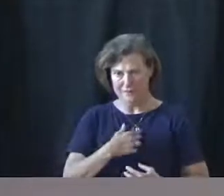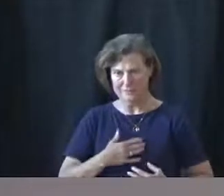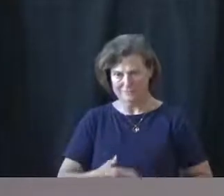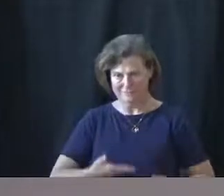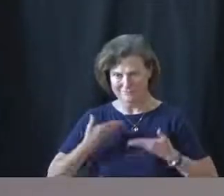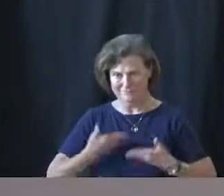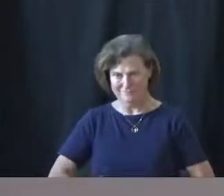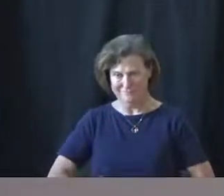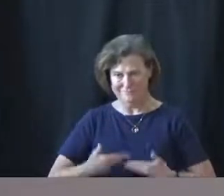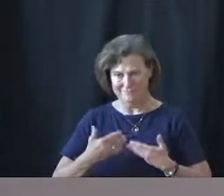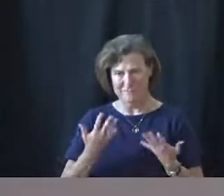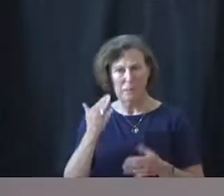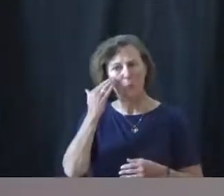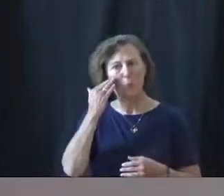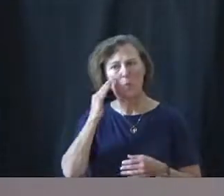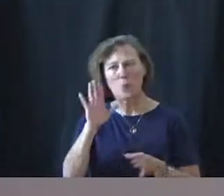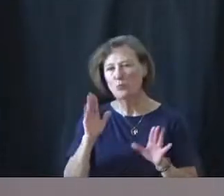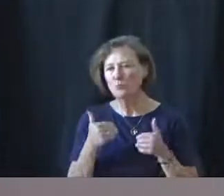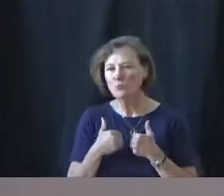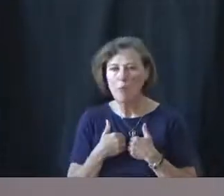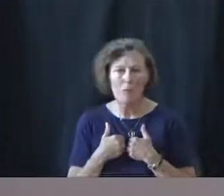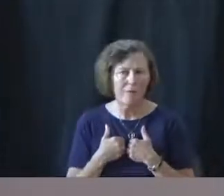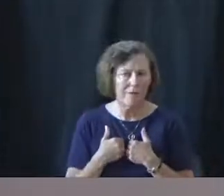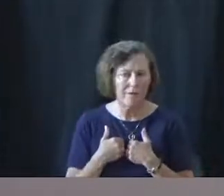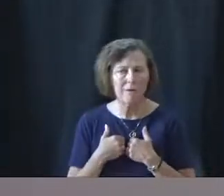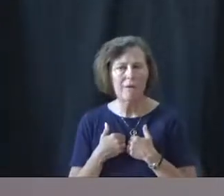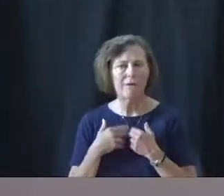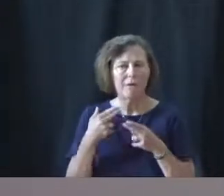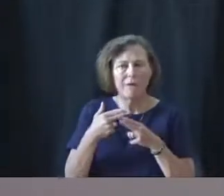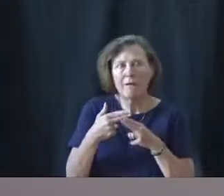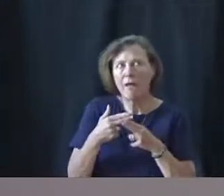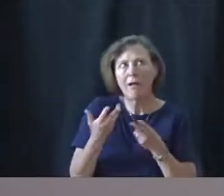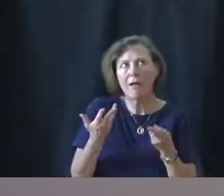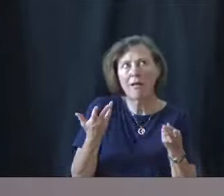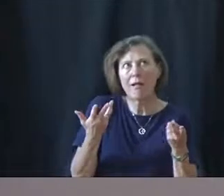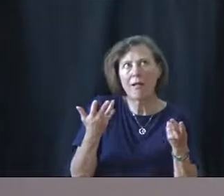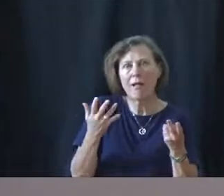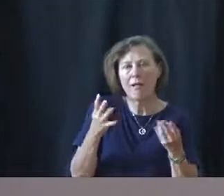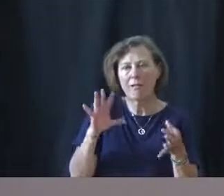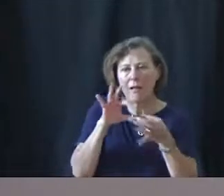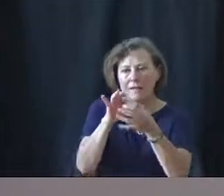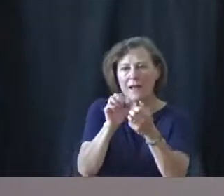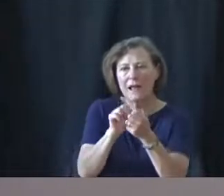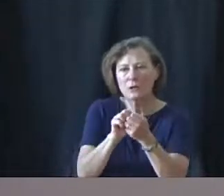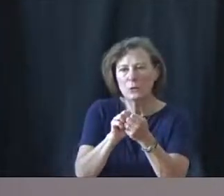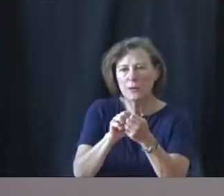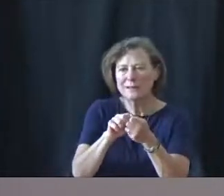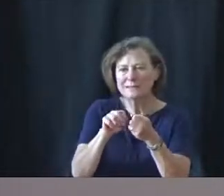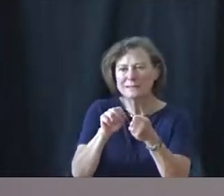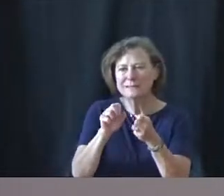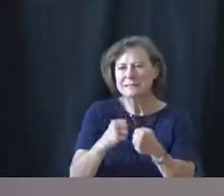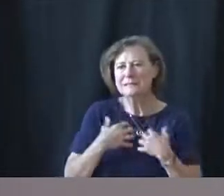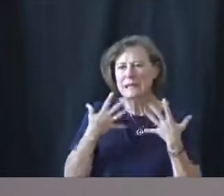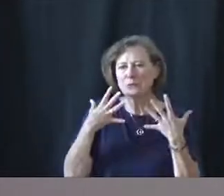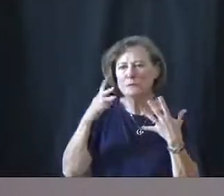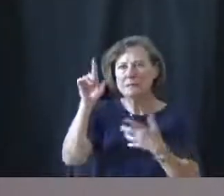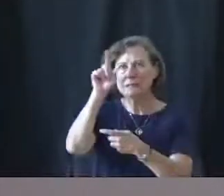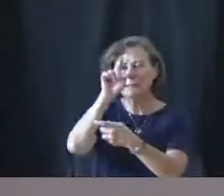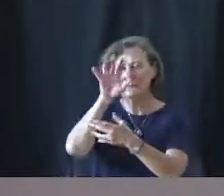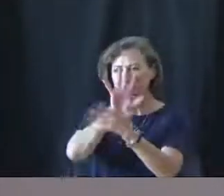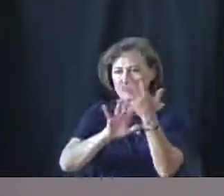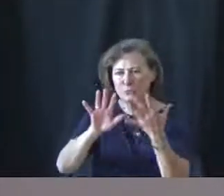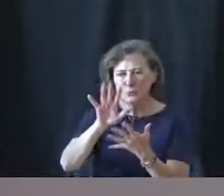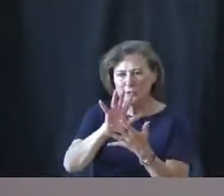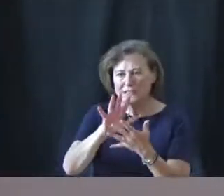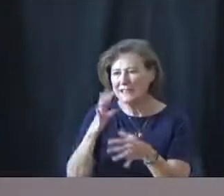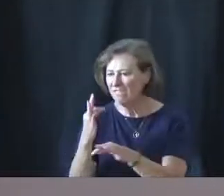Call it knowing the soul, call it connecting to the sacred mystery, call it faith, call it what you will.